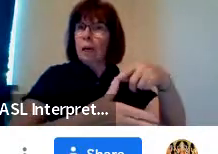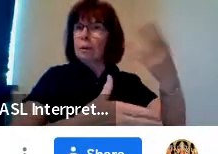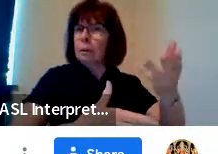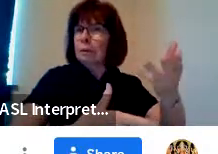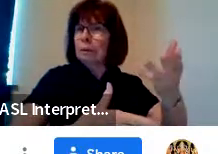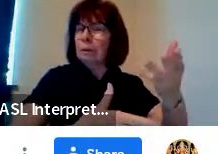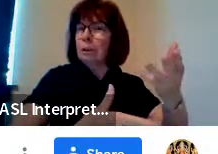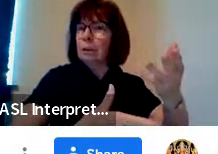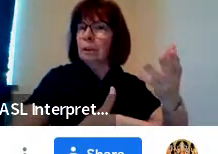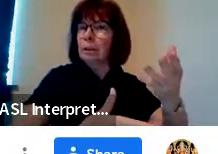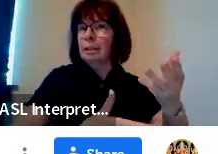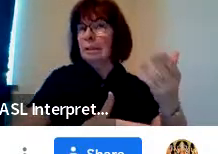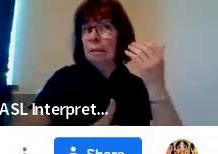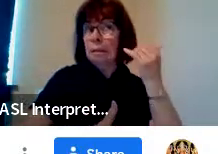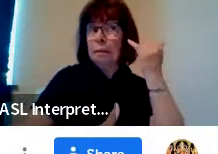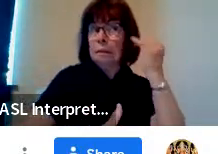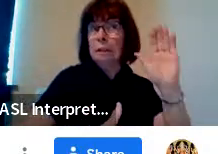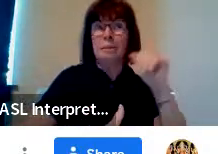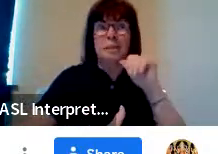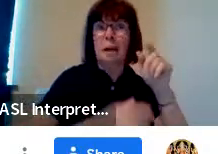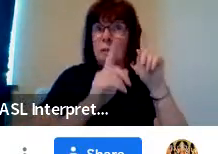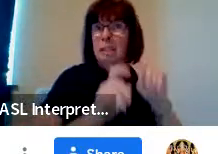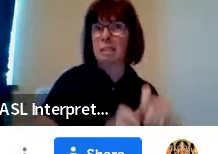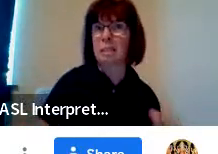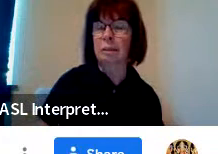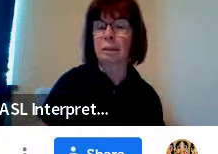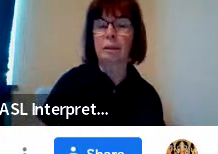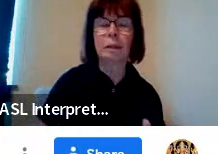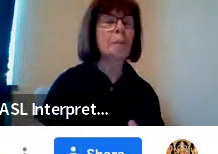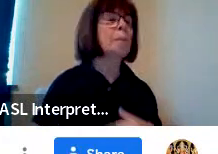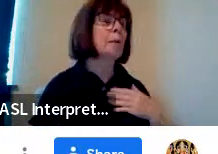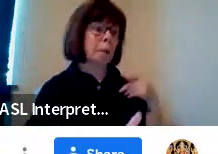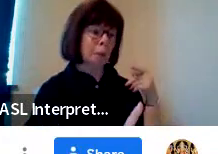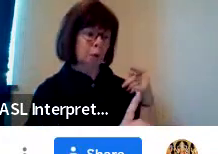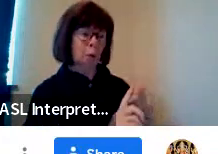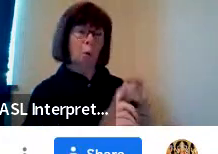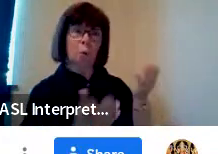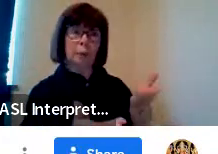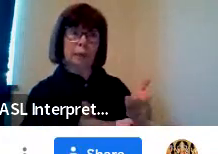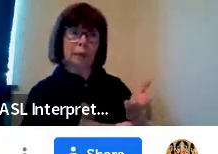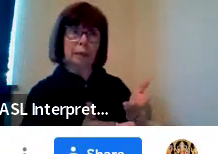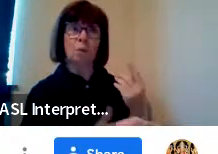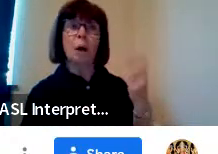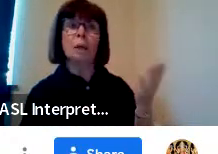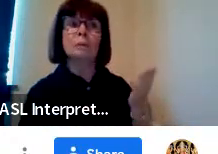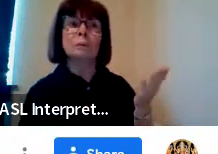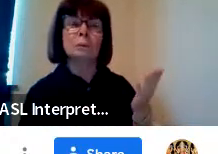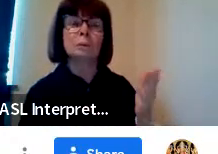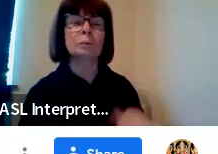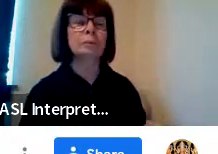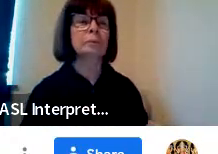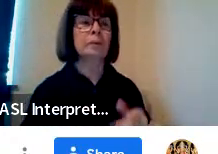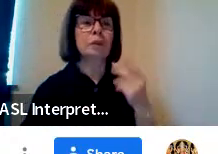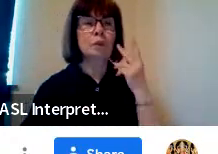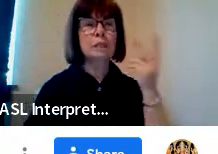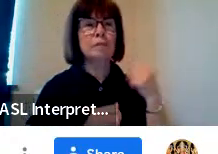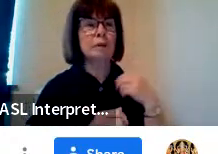convinced that testing is one of them. Yeah, I think the goal here really was to see if there is an issue with